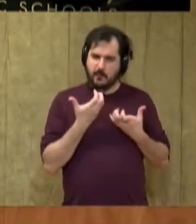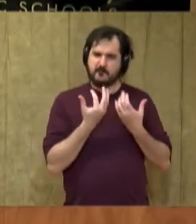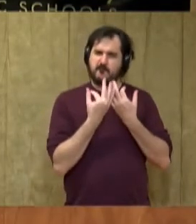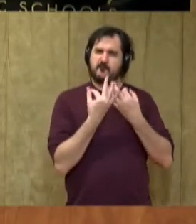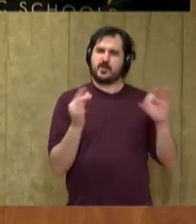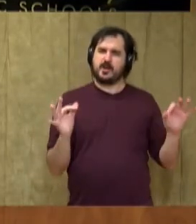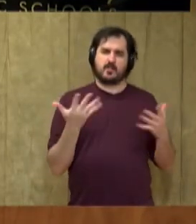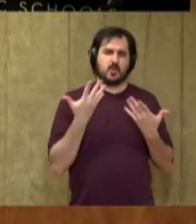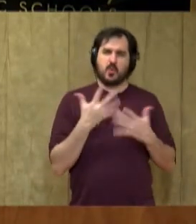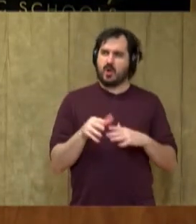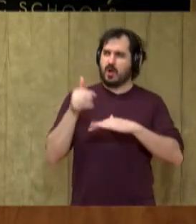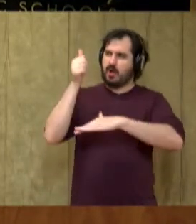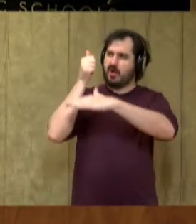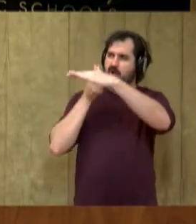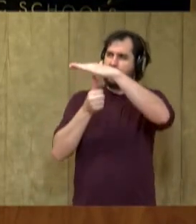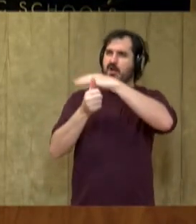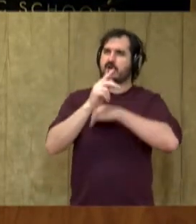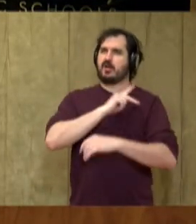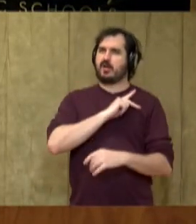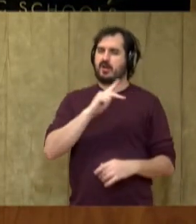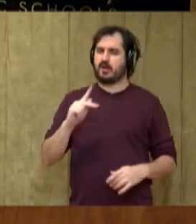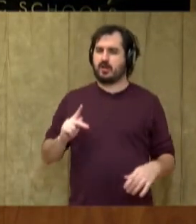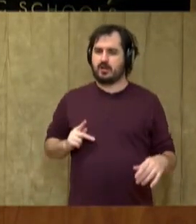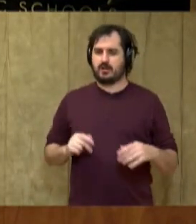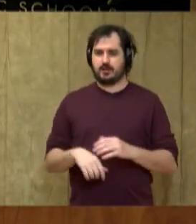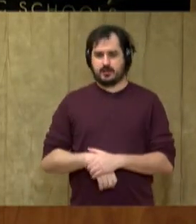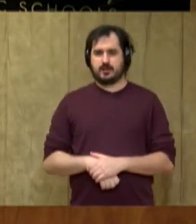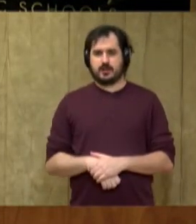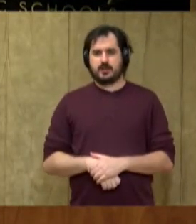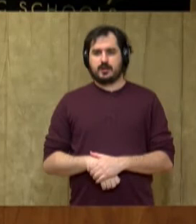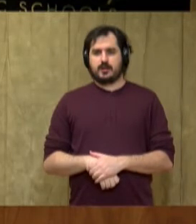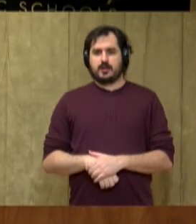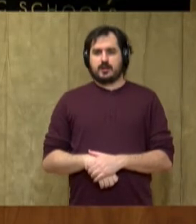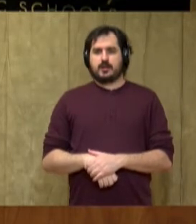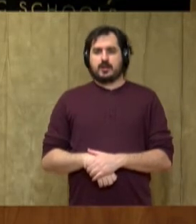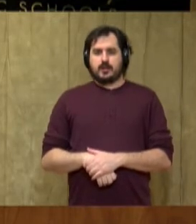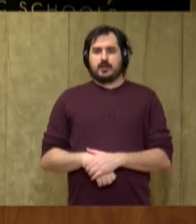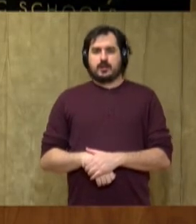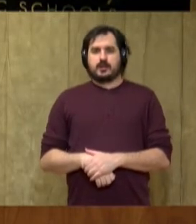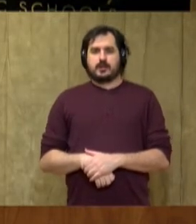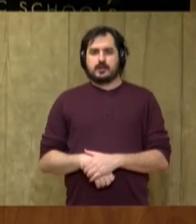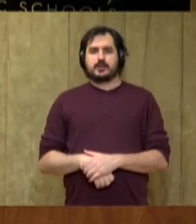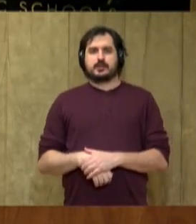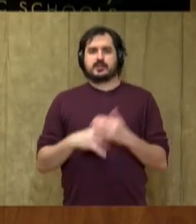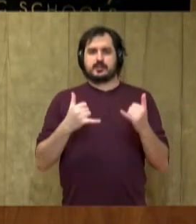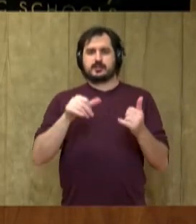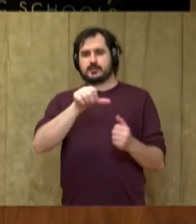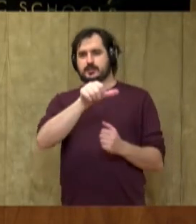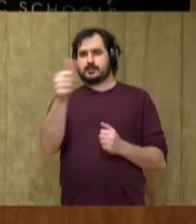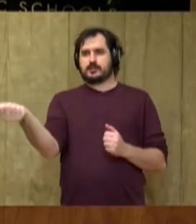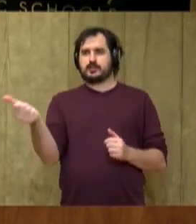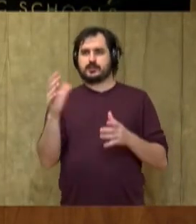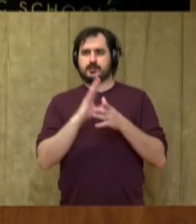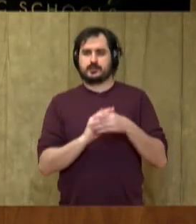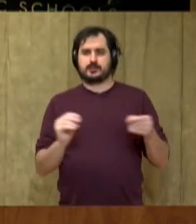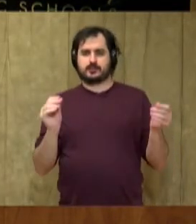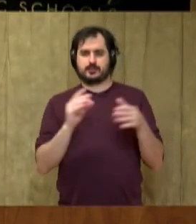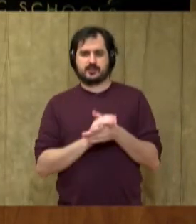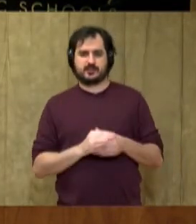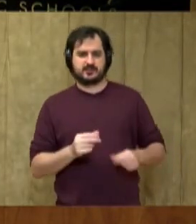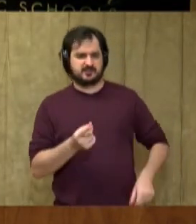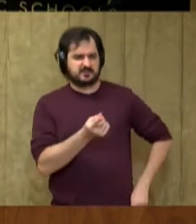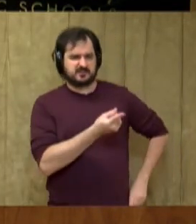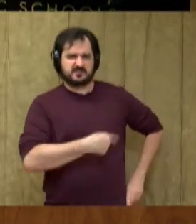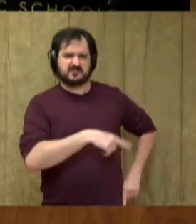Let's see here. We have just a few minutes, so let's read this real quick. These ungrateful colonists need to be thankful. I was